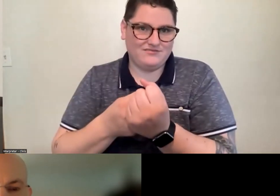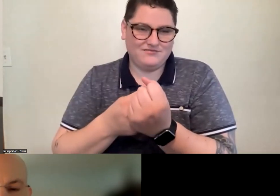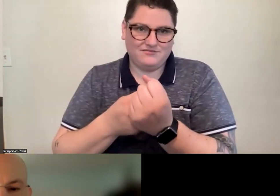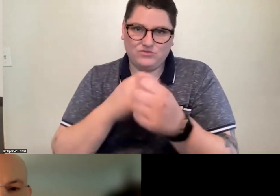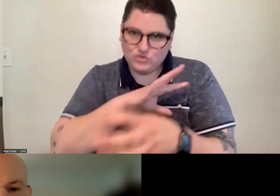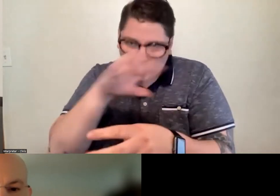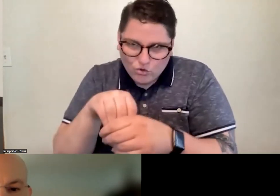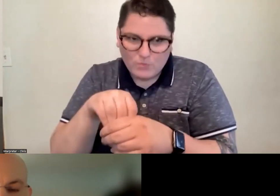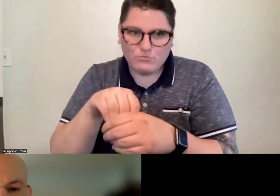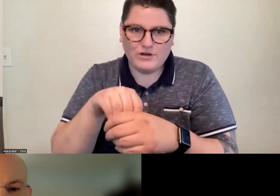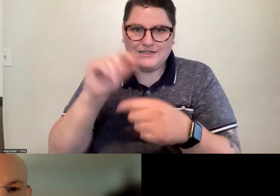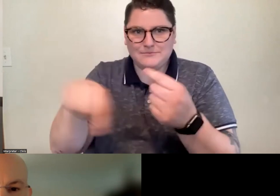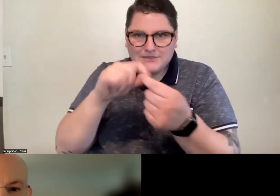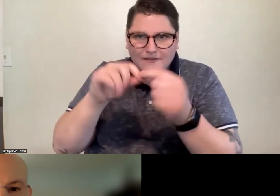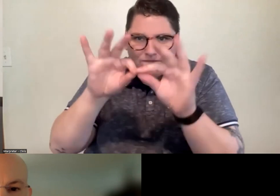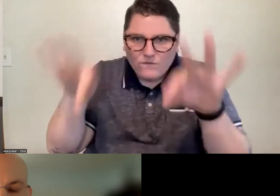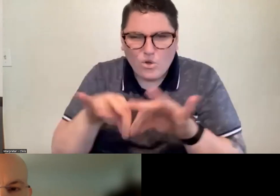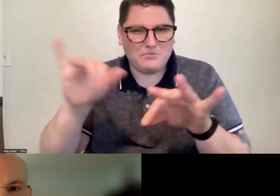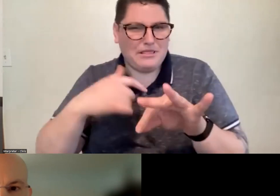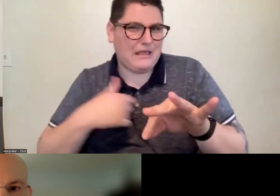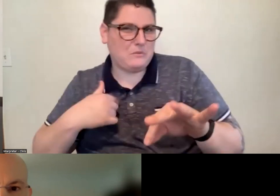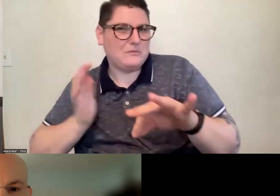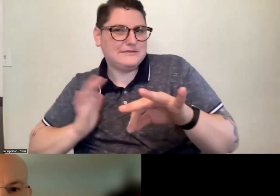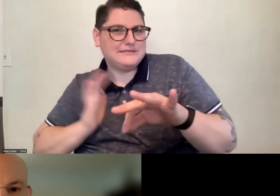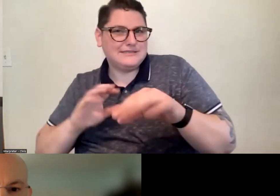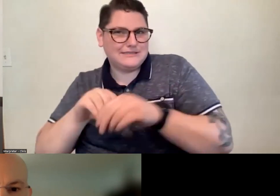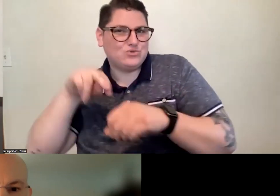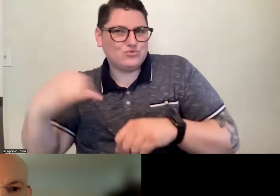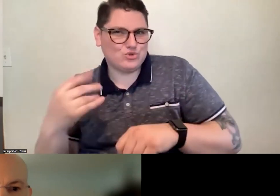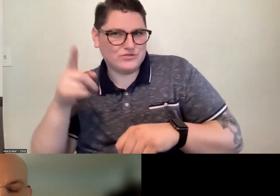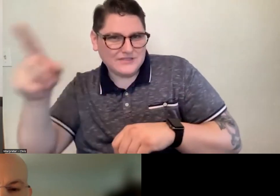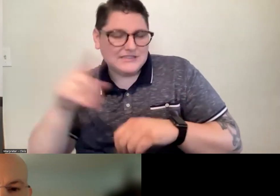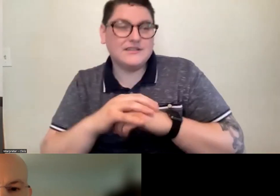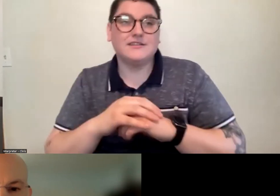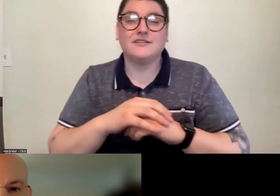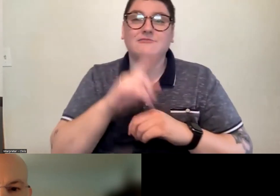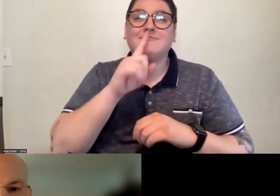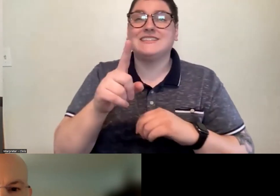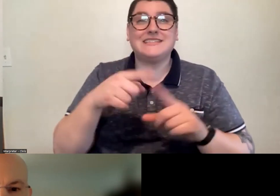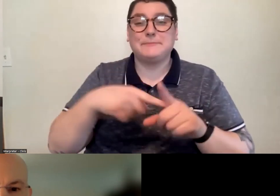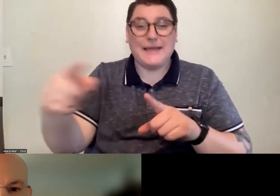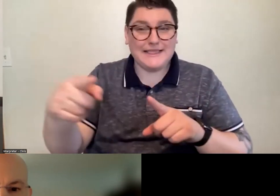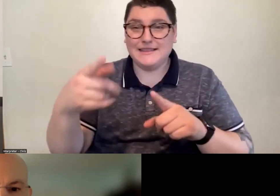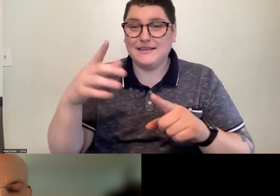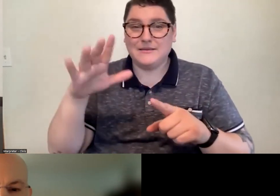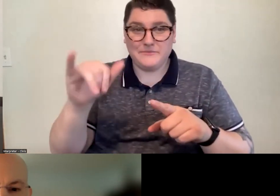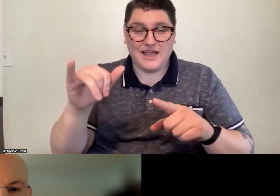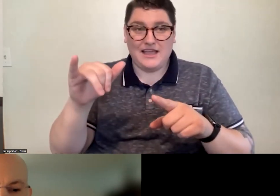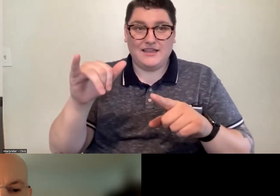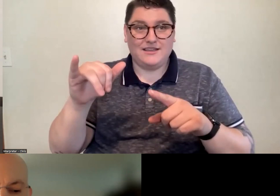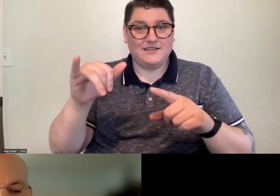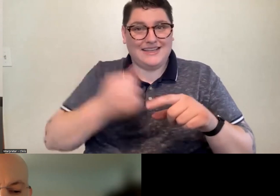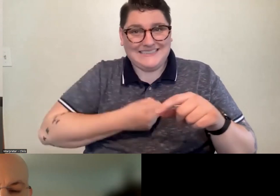a particular form for it, as we did in New Jersey, mainly by expressing the importance